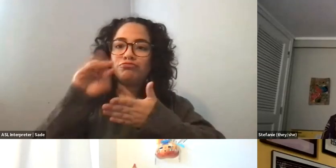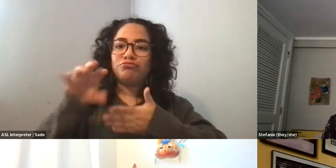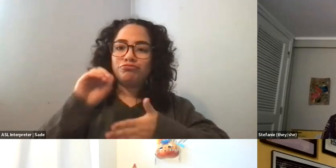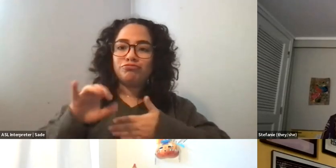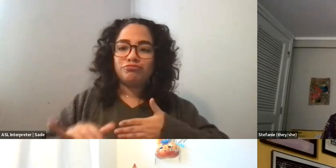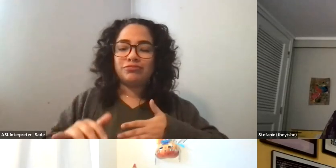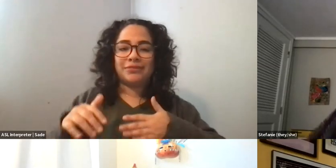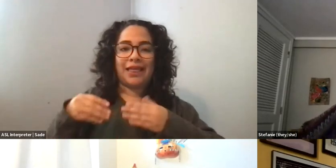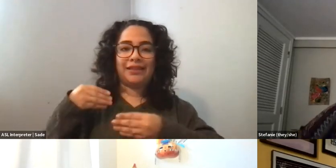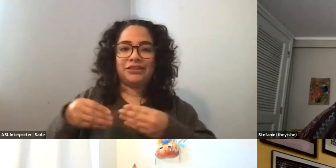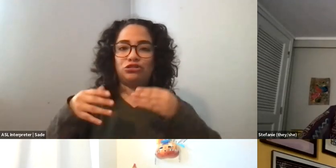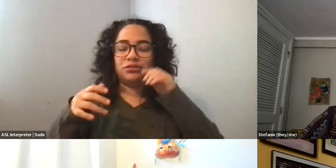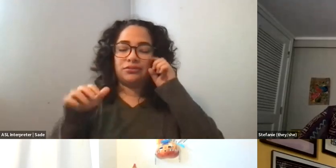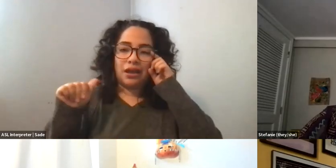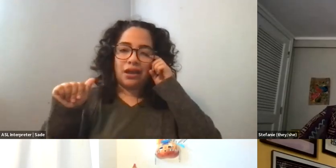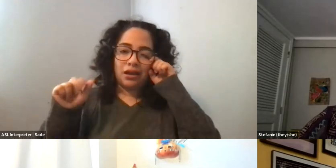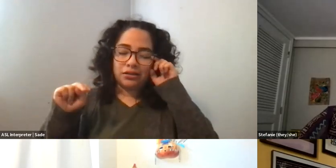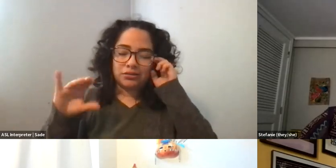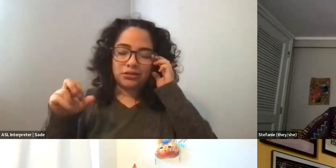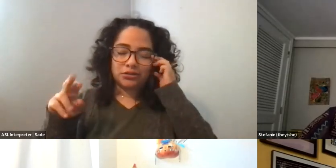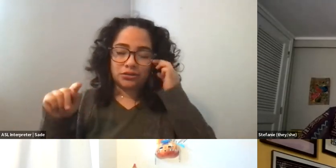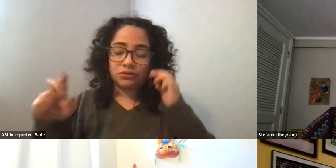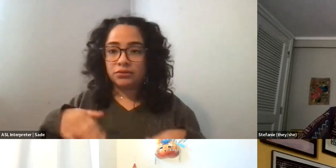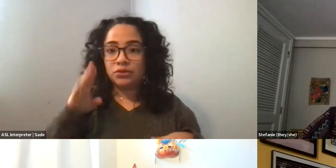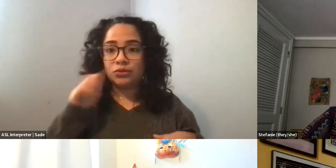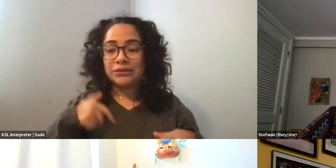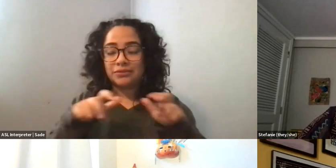you know? I mean, I feel like being on this panel with you all,